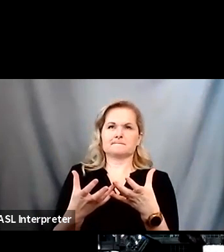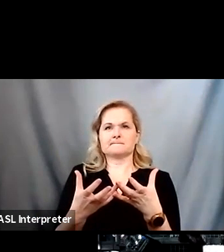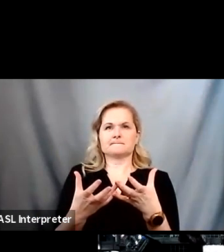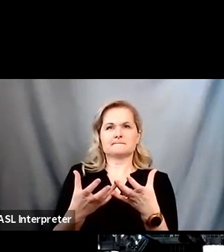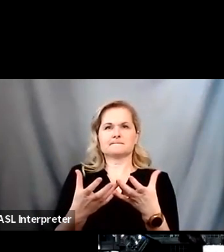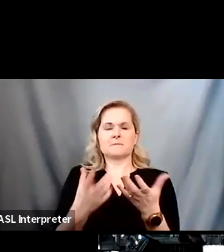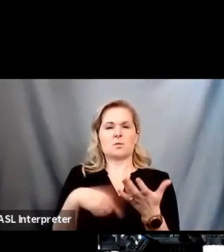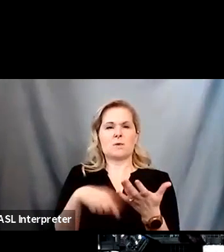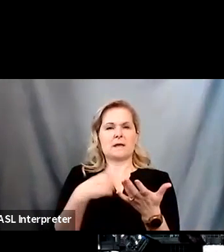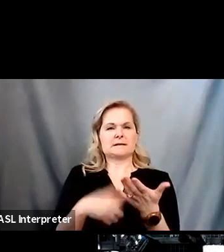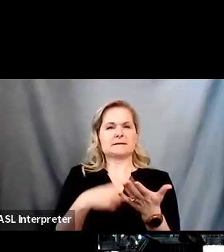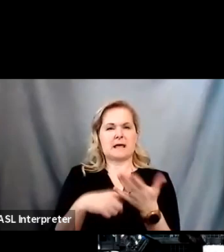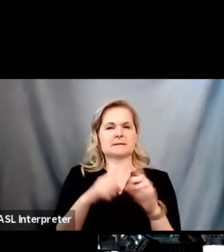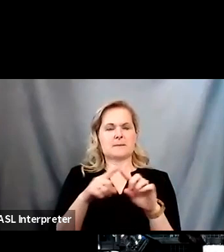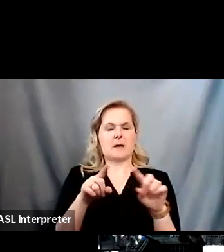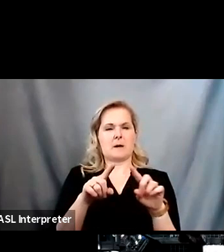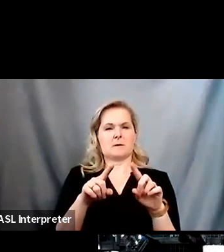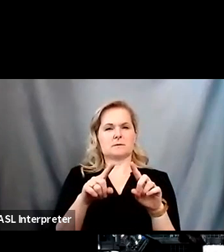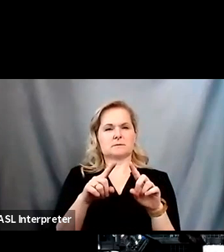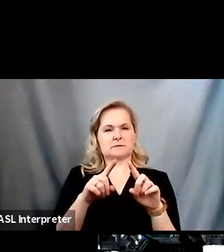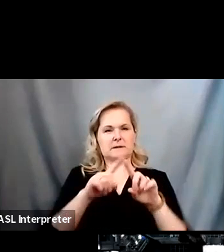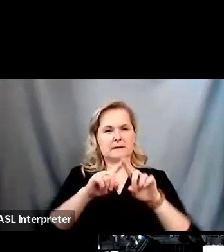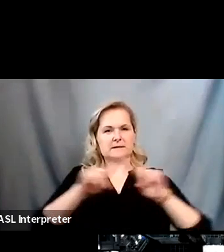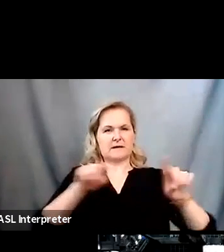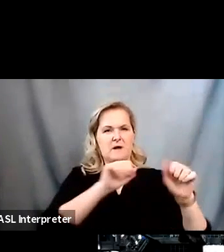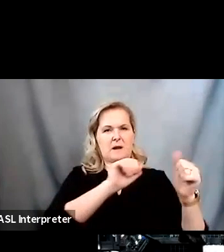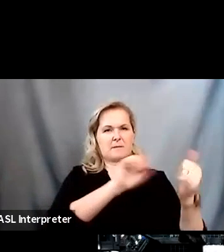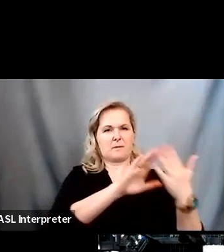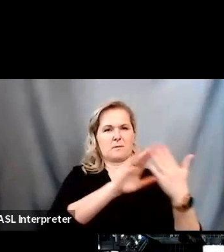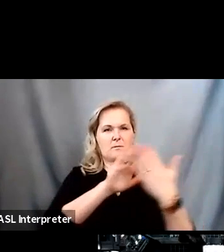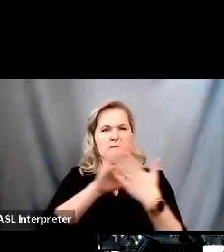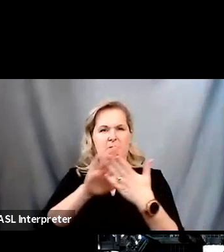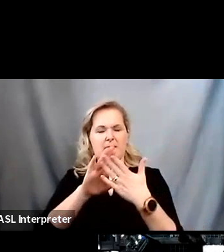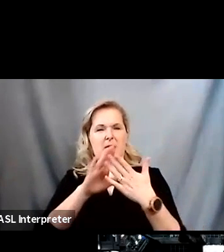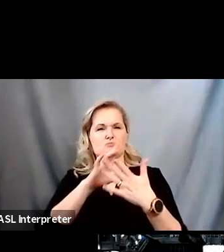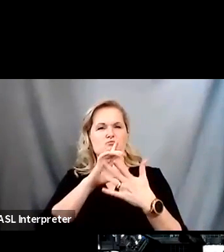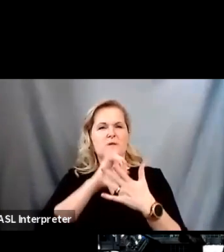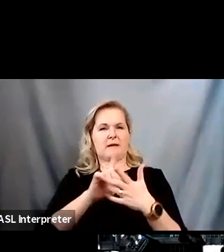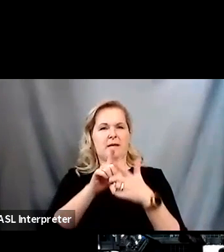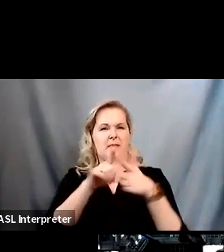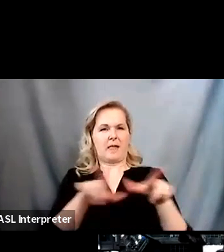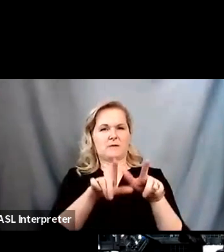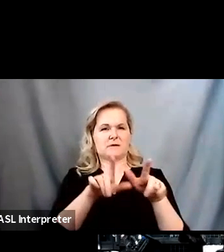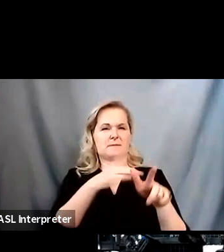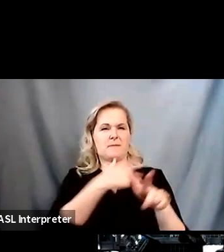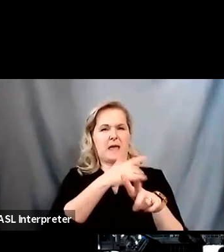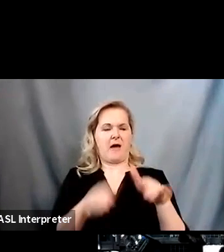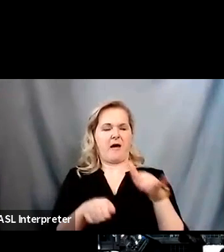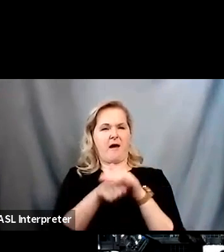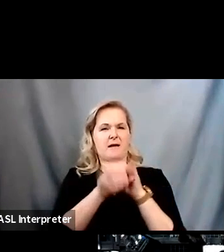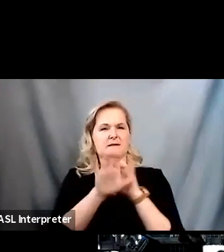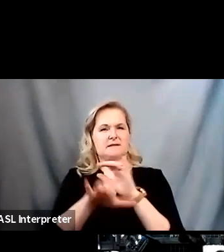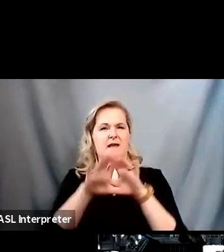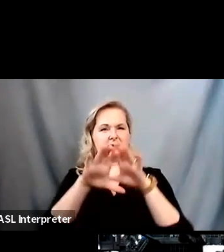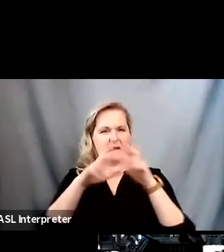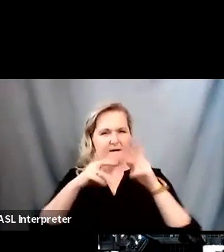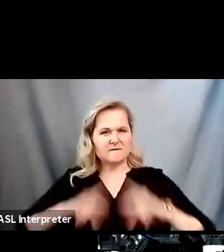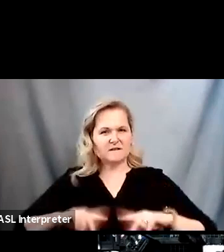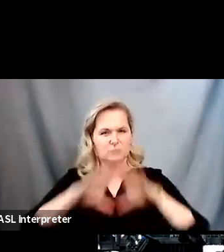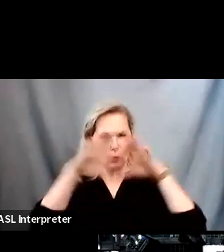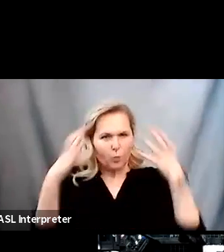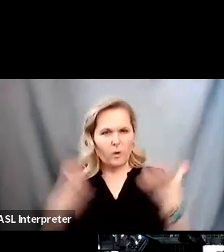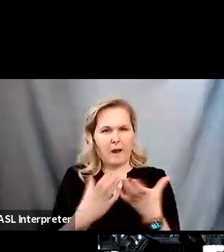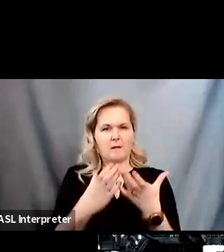we talked about all the ways that that's kind of hidden by the language that we use around the internet. But I'm